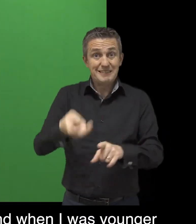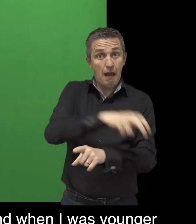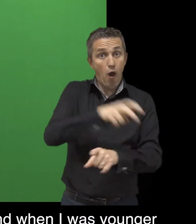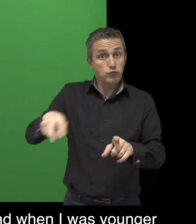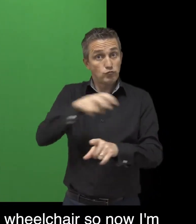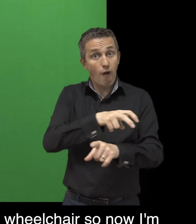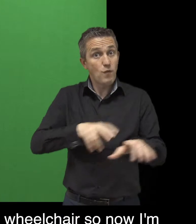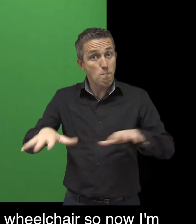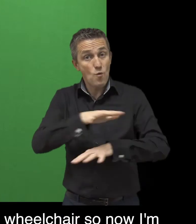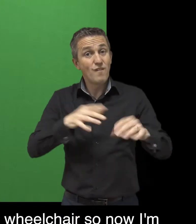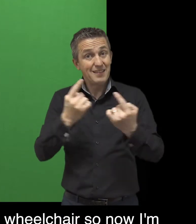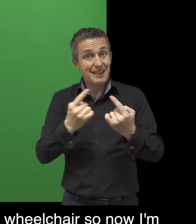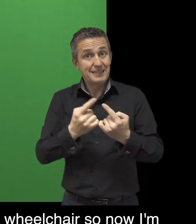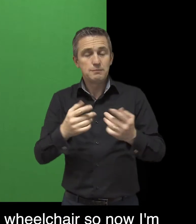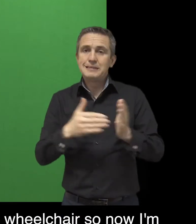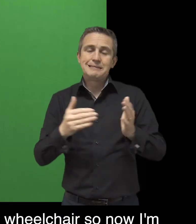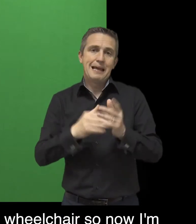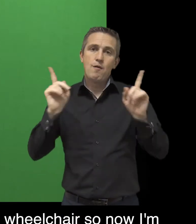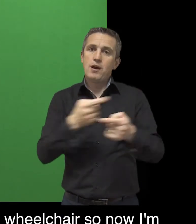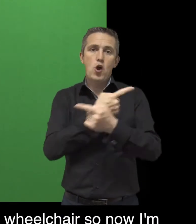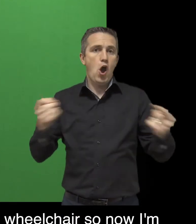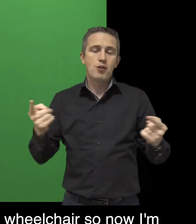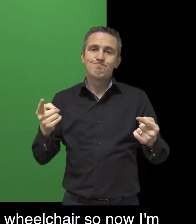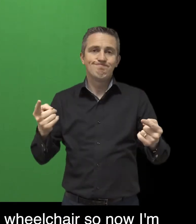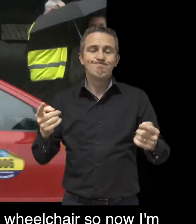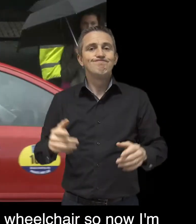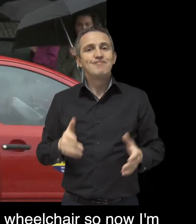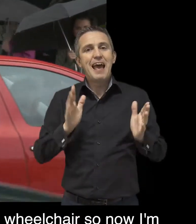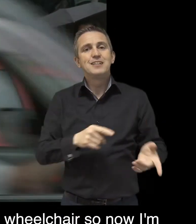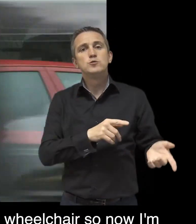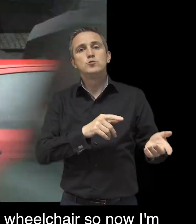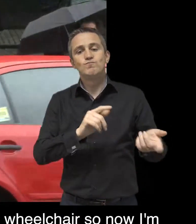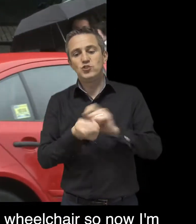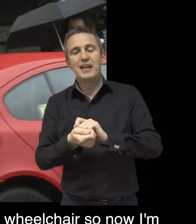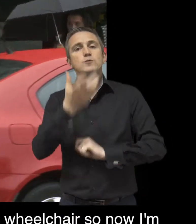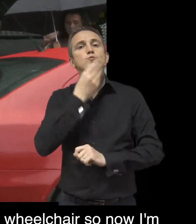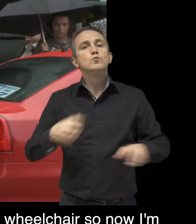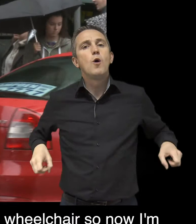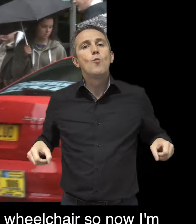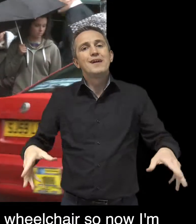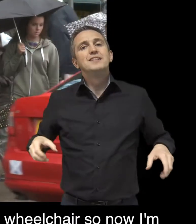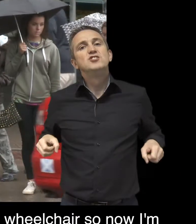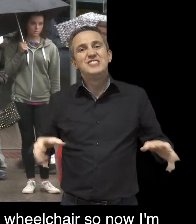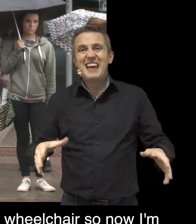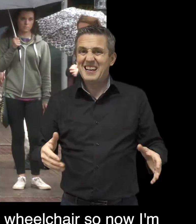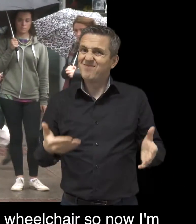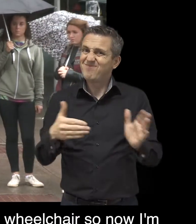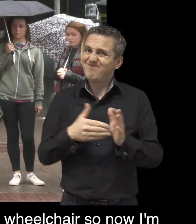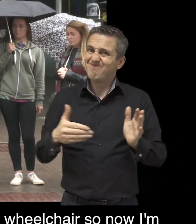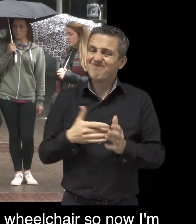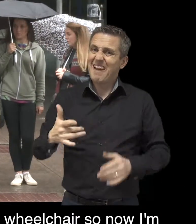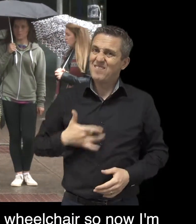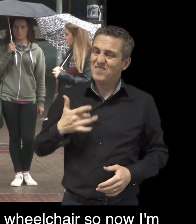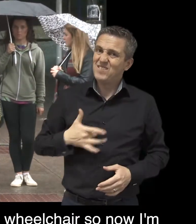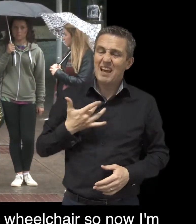buses, but now I can't do that. I had to go into a wheelchair, so now I'm isolated, waiting